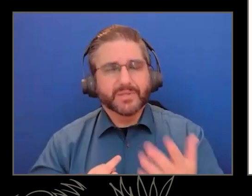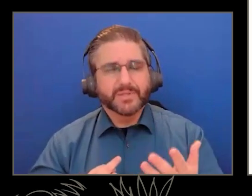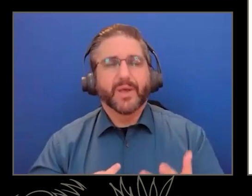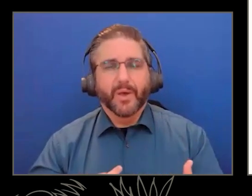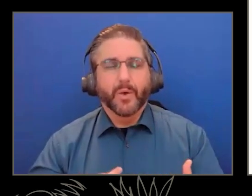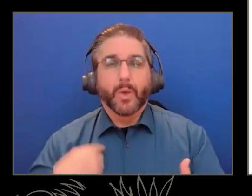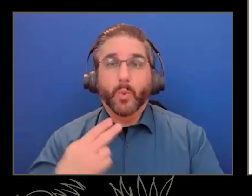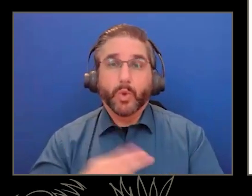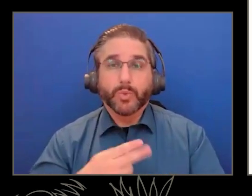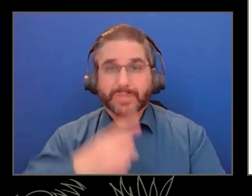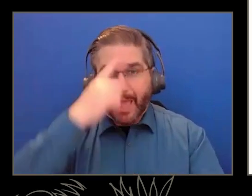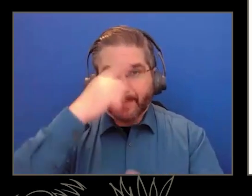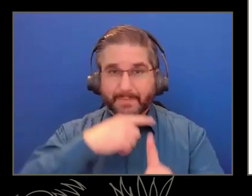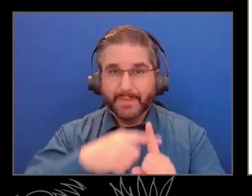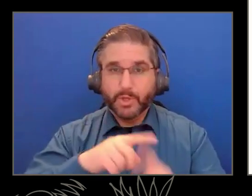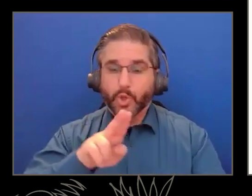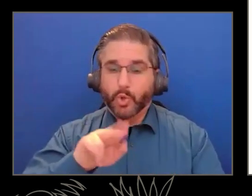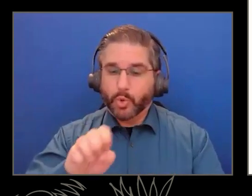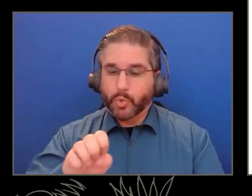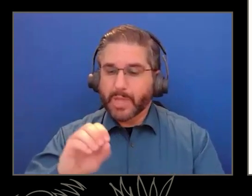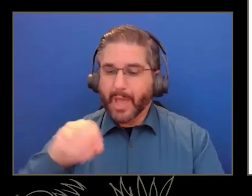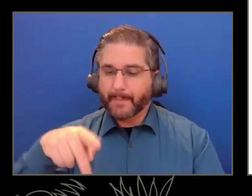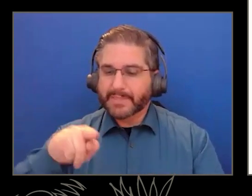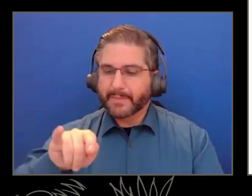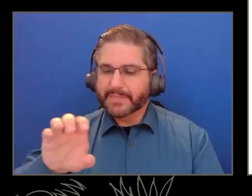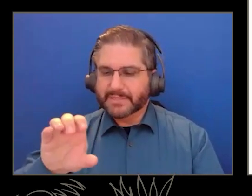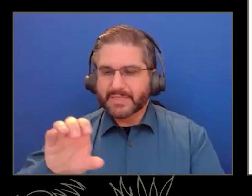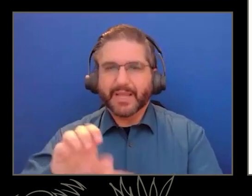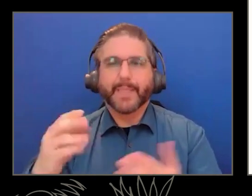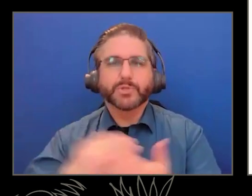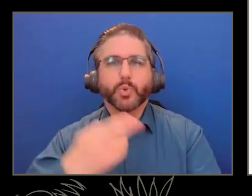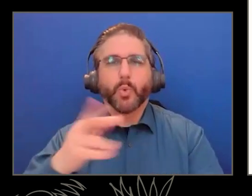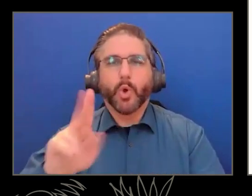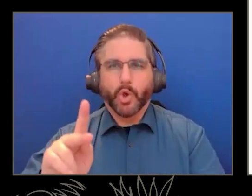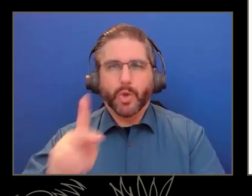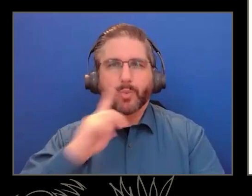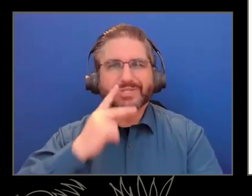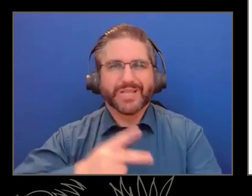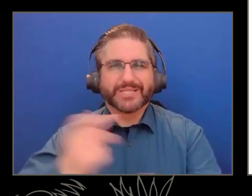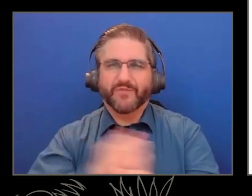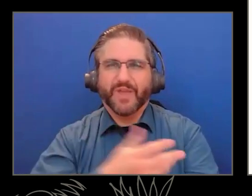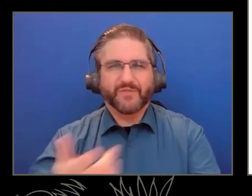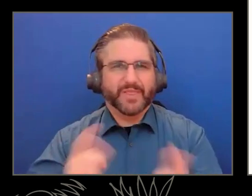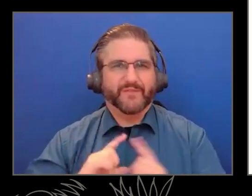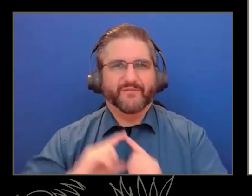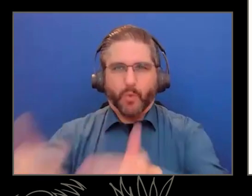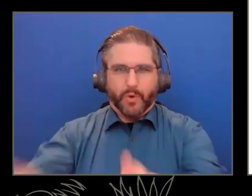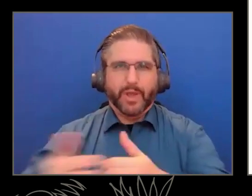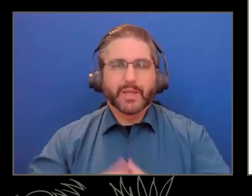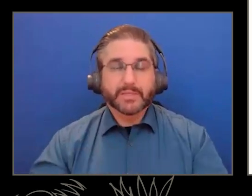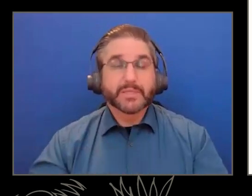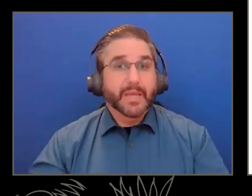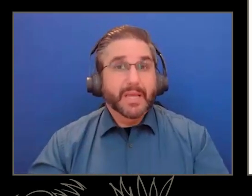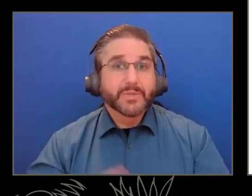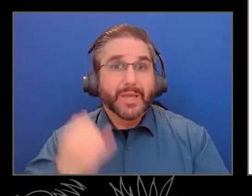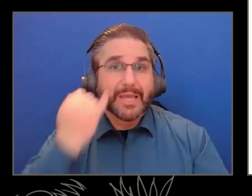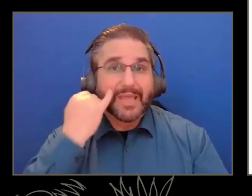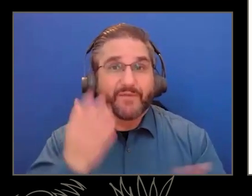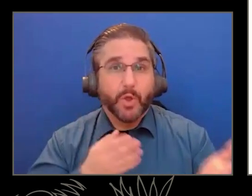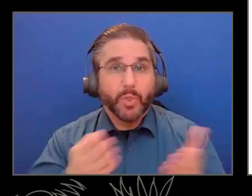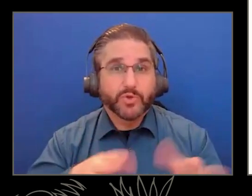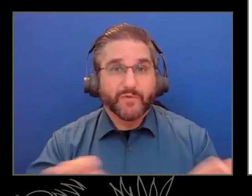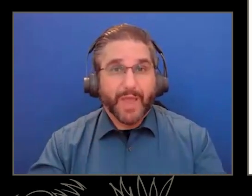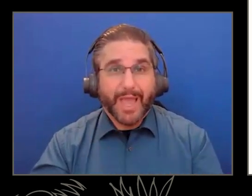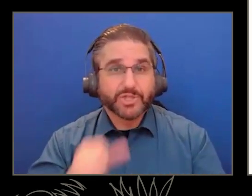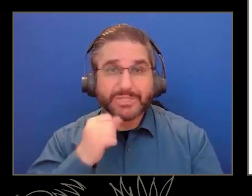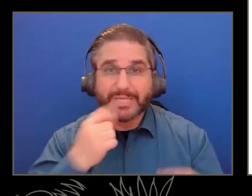Use Optimistic, which is a new hook that does that for us. And one of the great things is if the server action doesn't complete